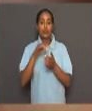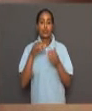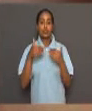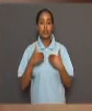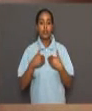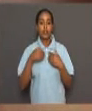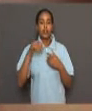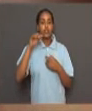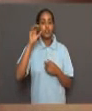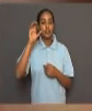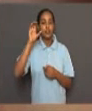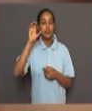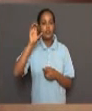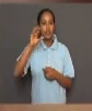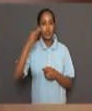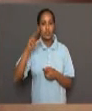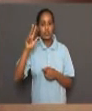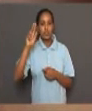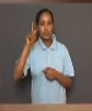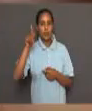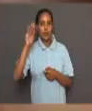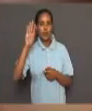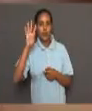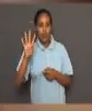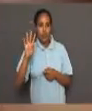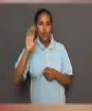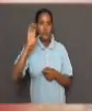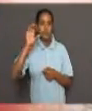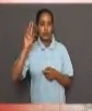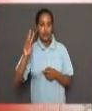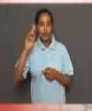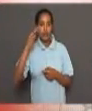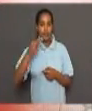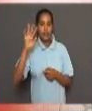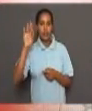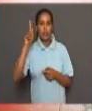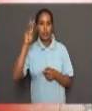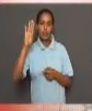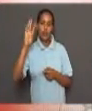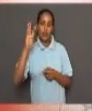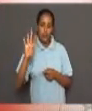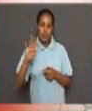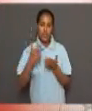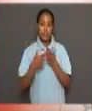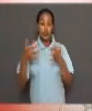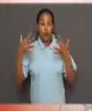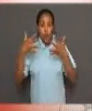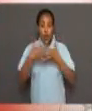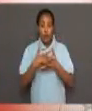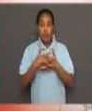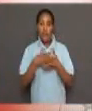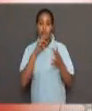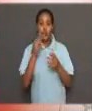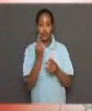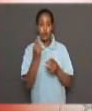make tetraethyl lead and tetramethyl lead. These compounds are used